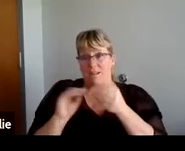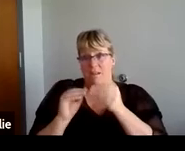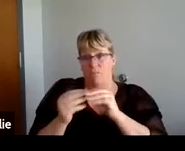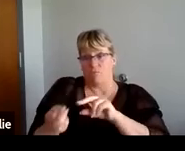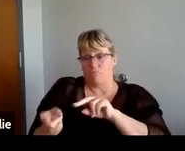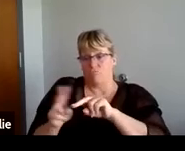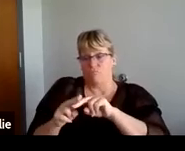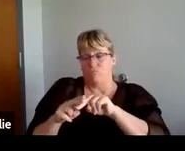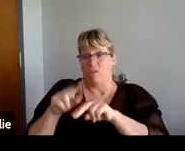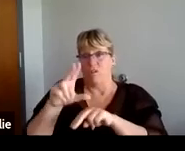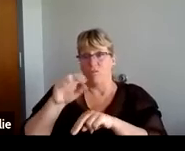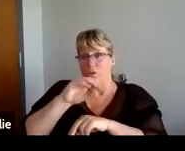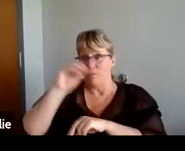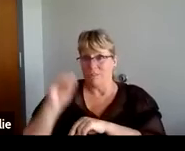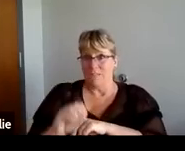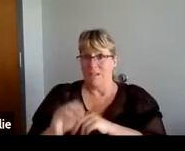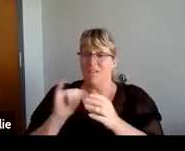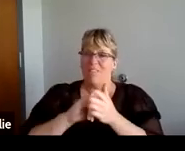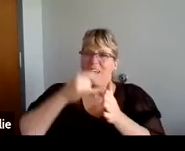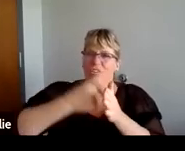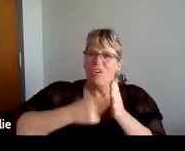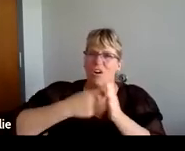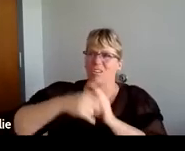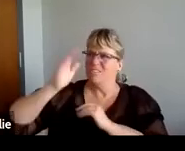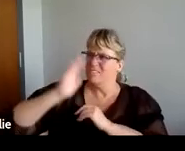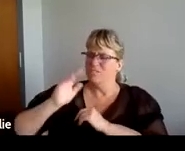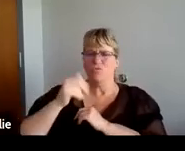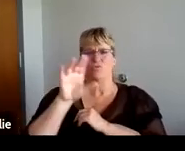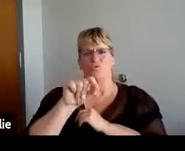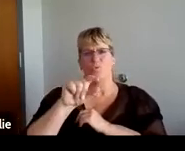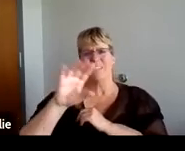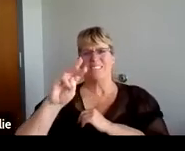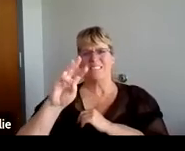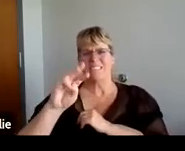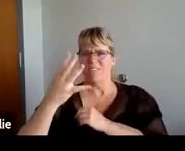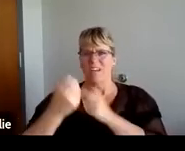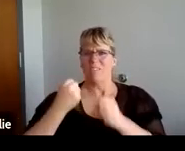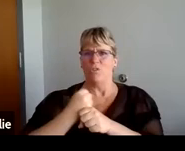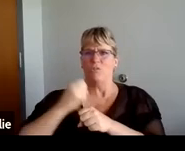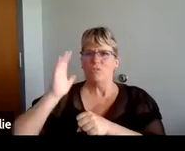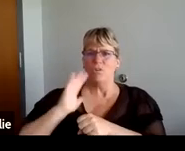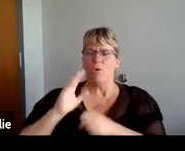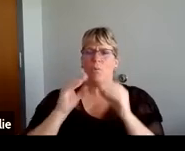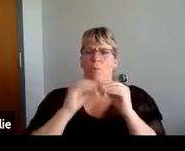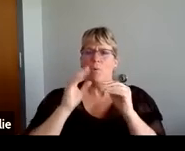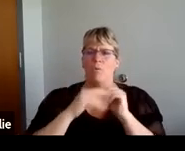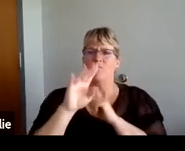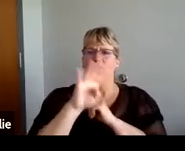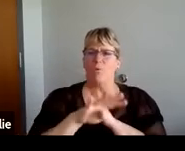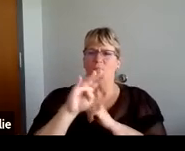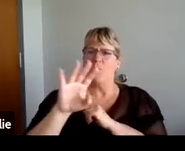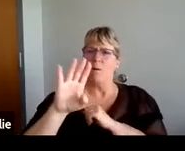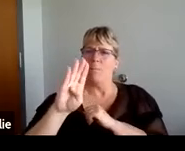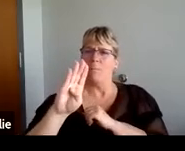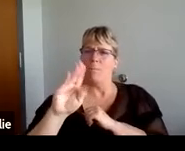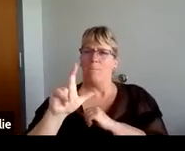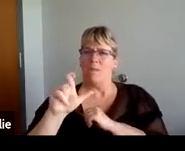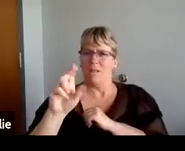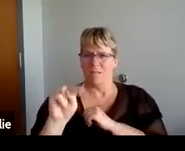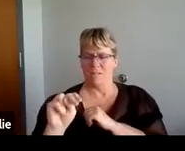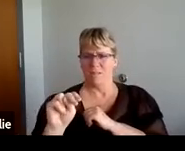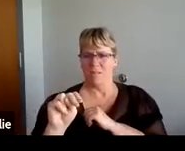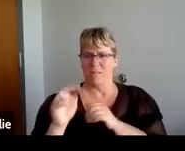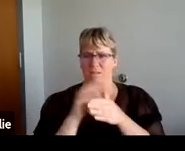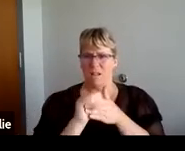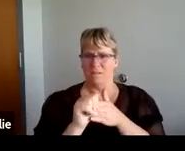last year. And that cost us back in 2016, just 5 years ago, over $44 billion in lost